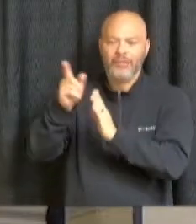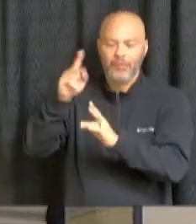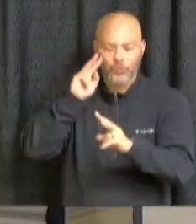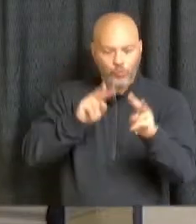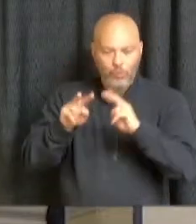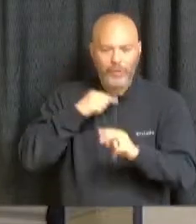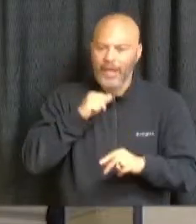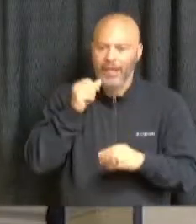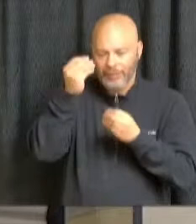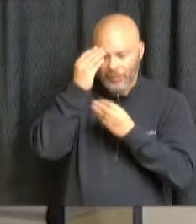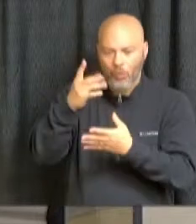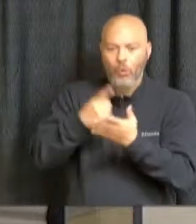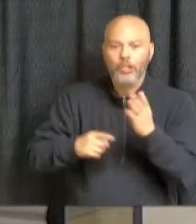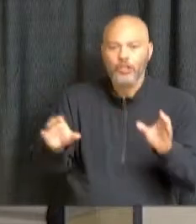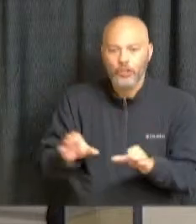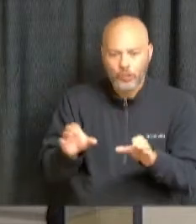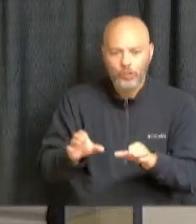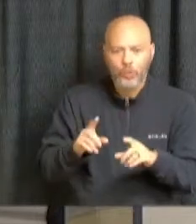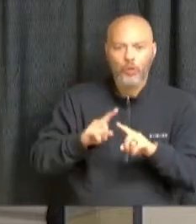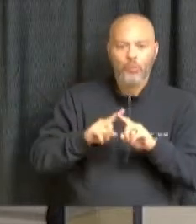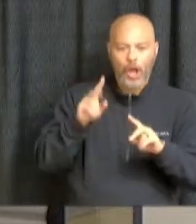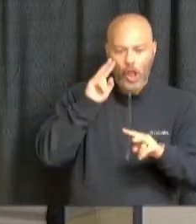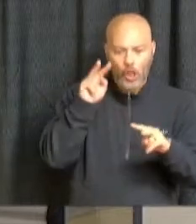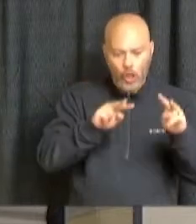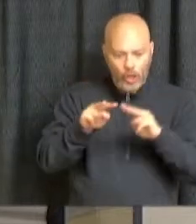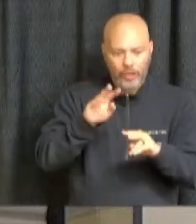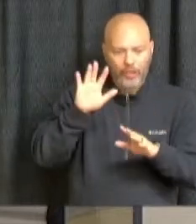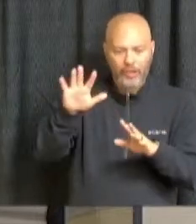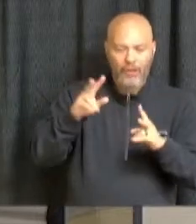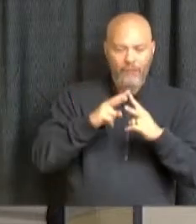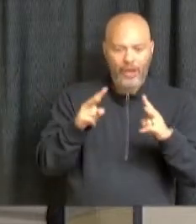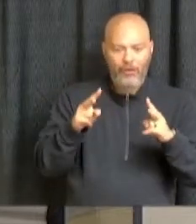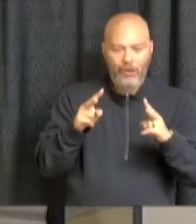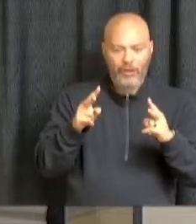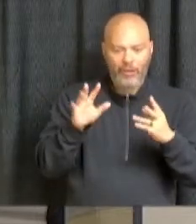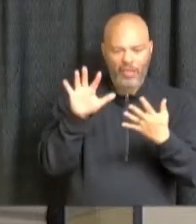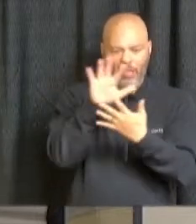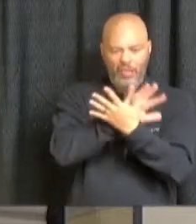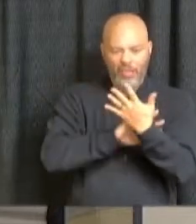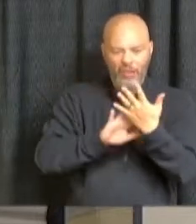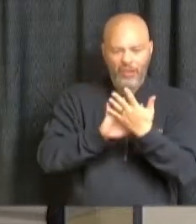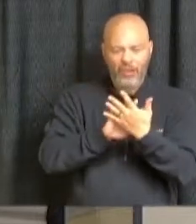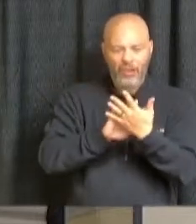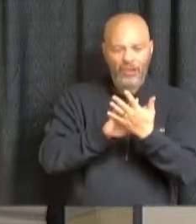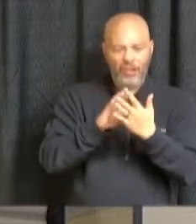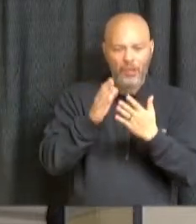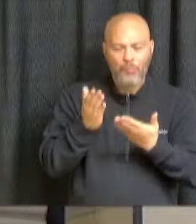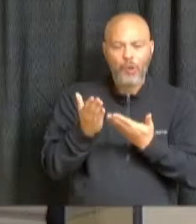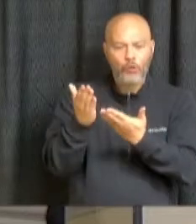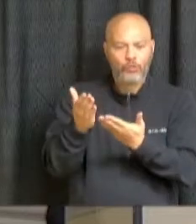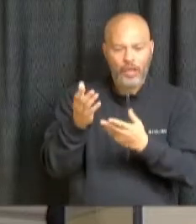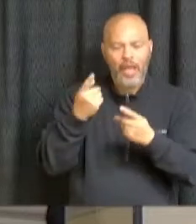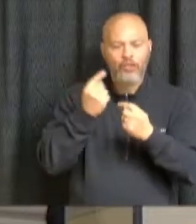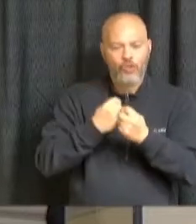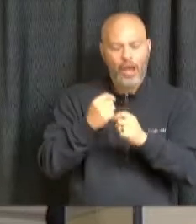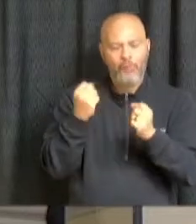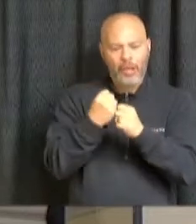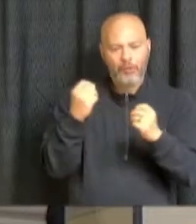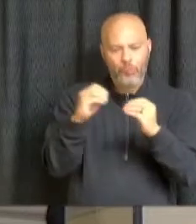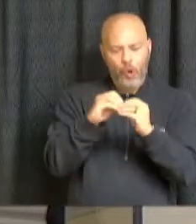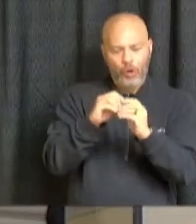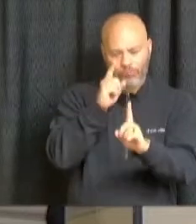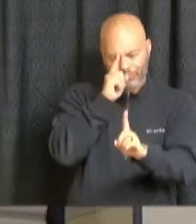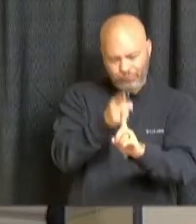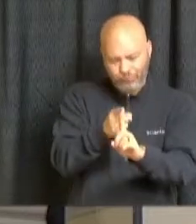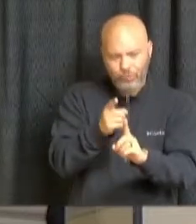telling them what to do. We're telling them to relook at their very vague motion and to clarify it